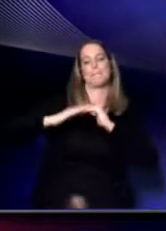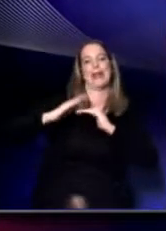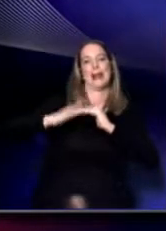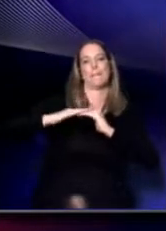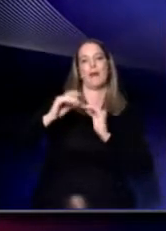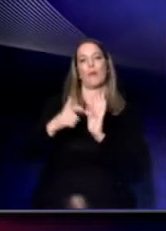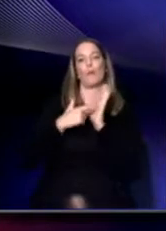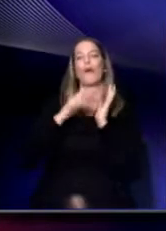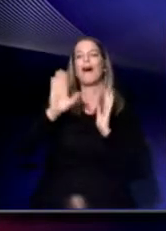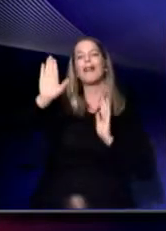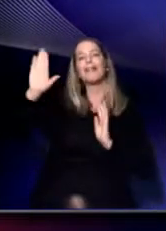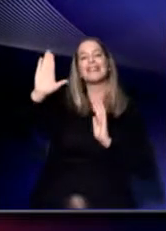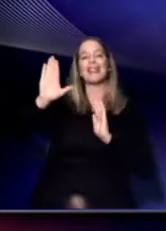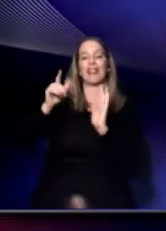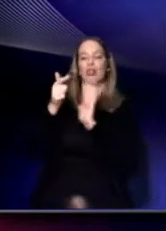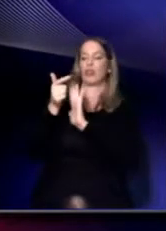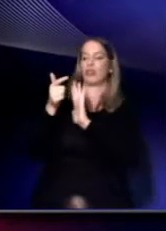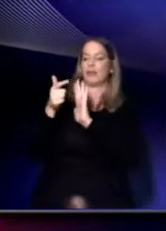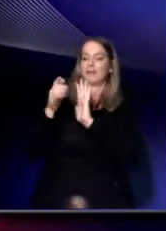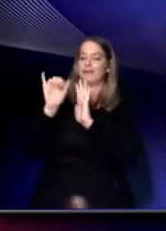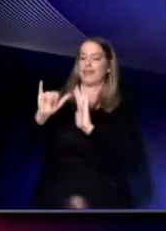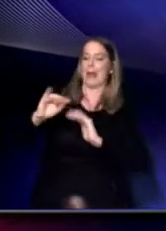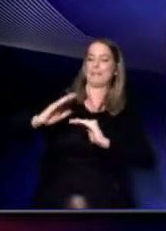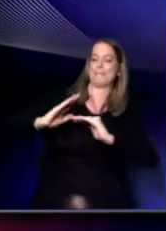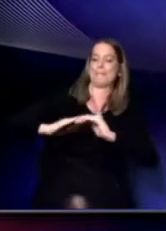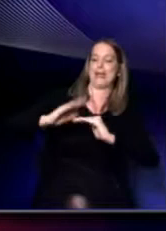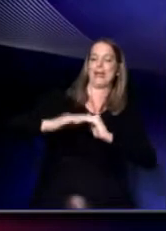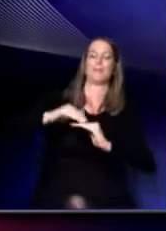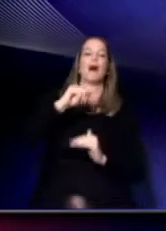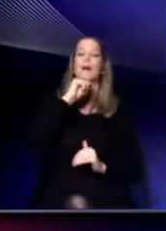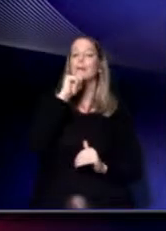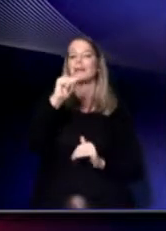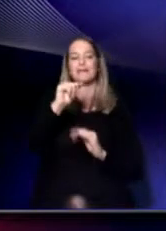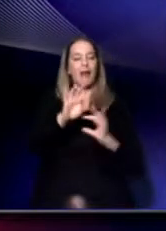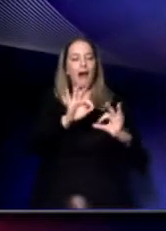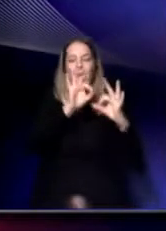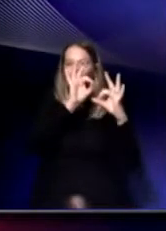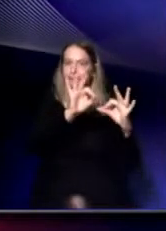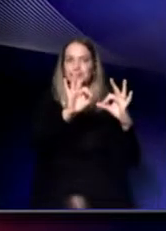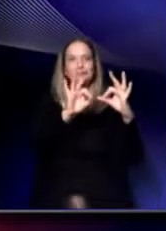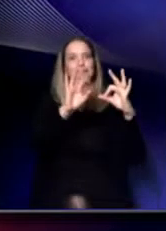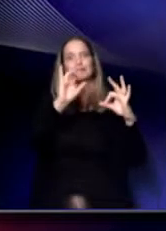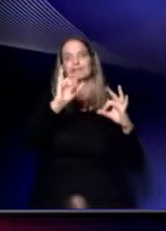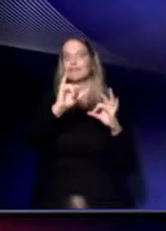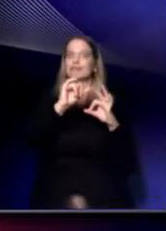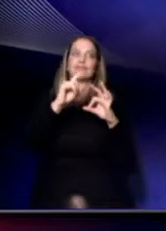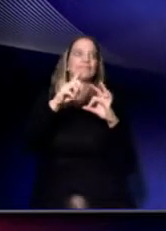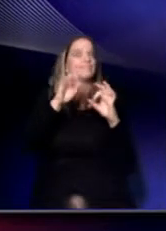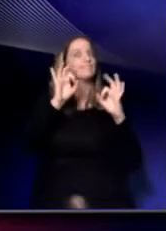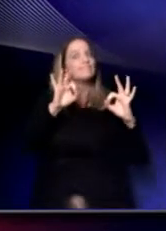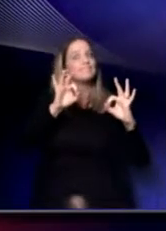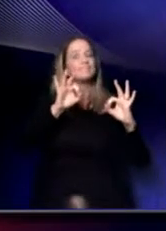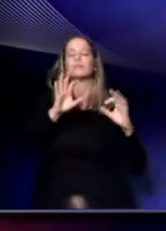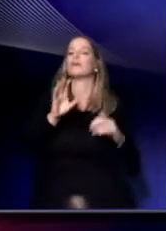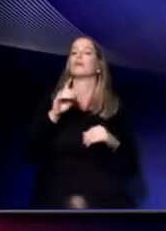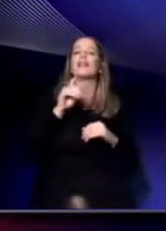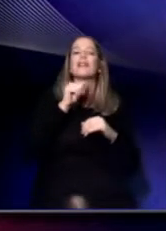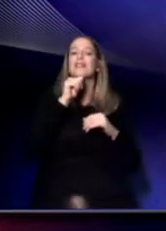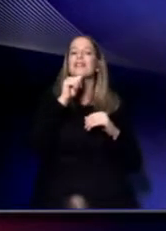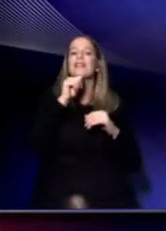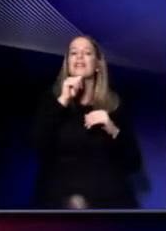not necessarily the optimum square footage. And that's something that this committee would be in charge of deciding what is best